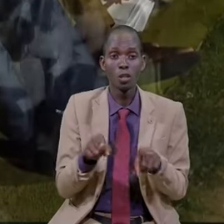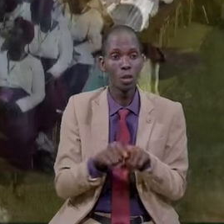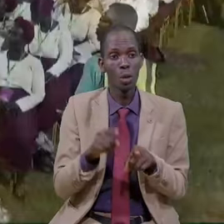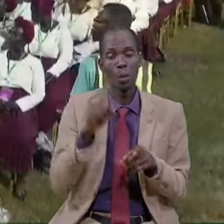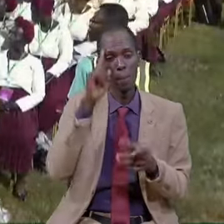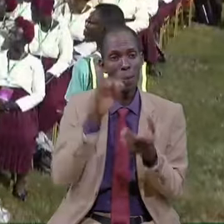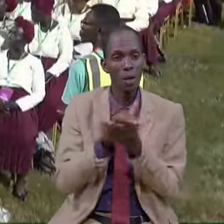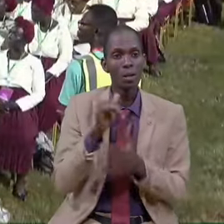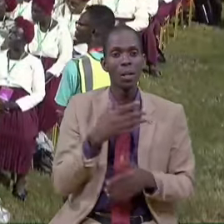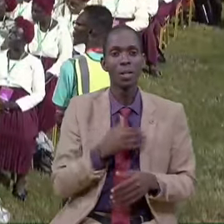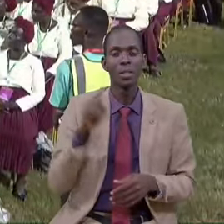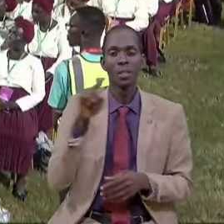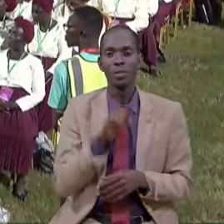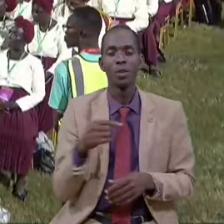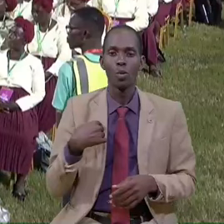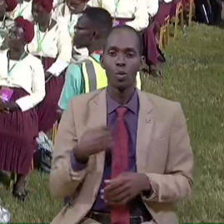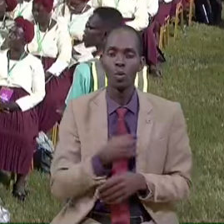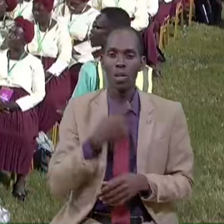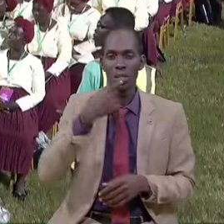therefore we